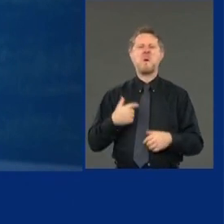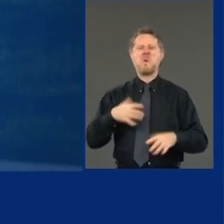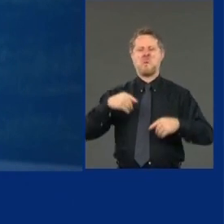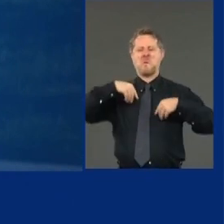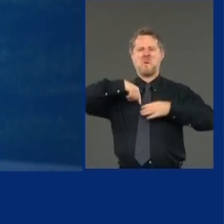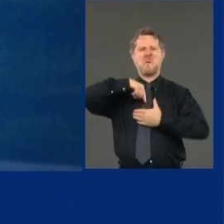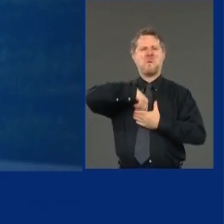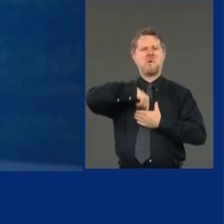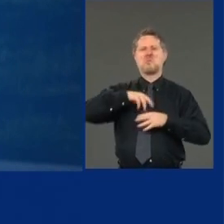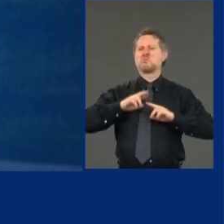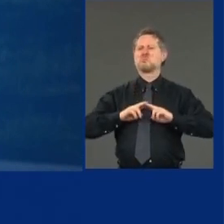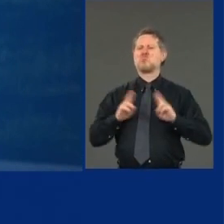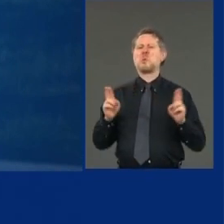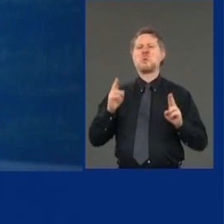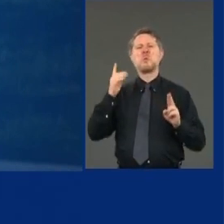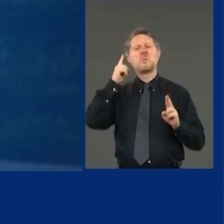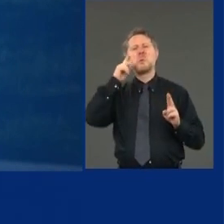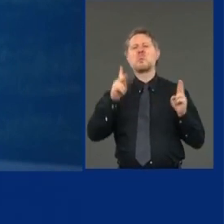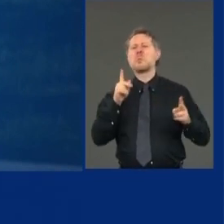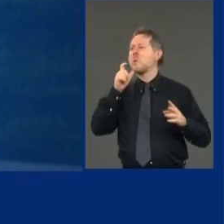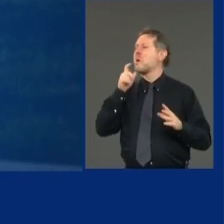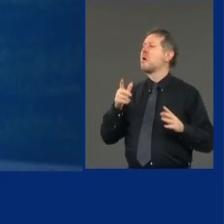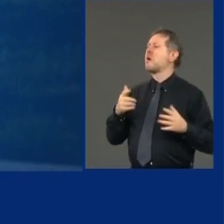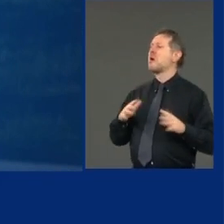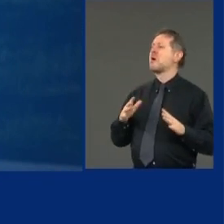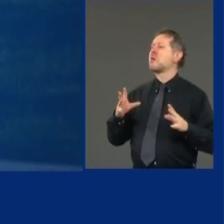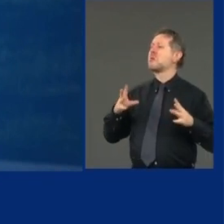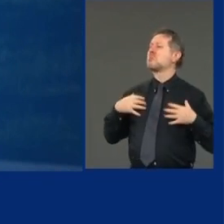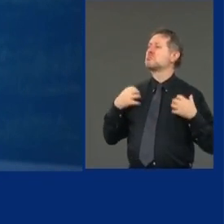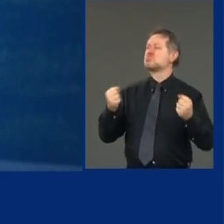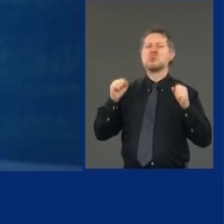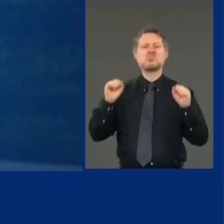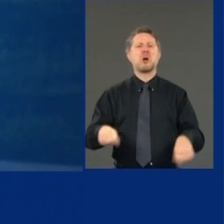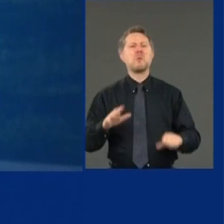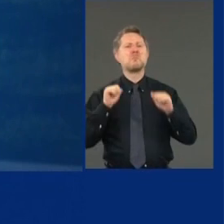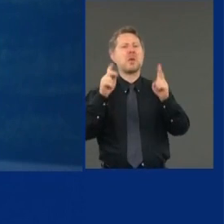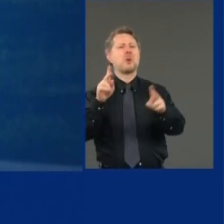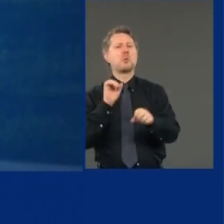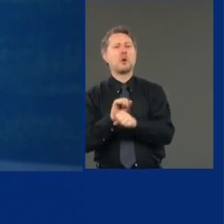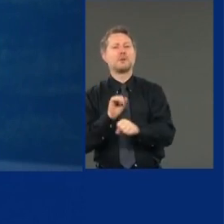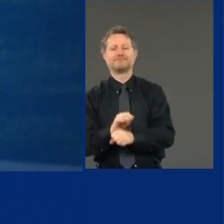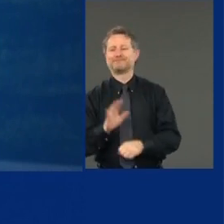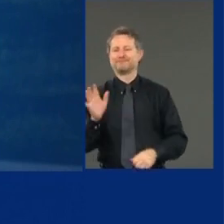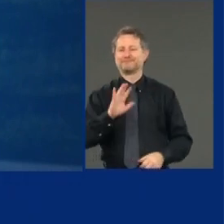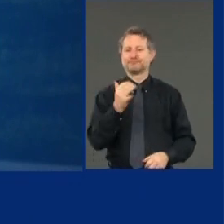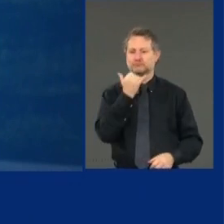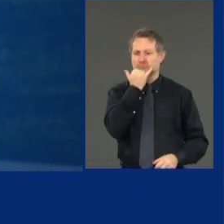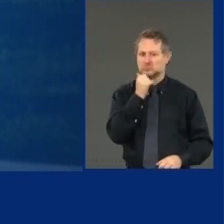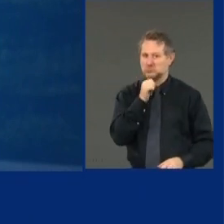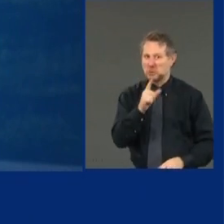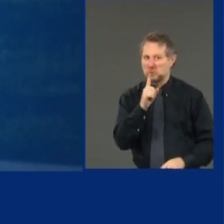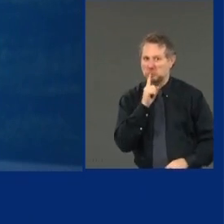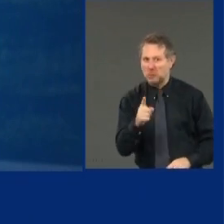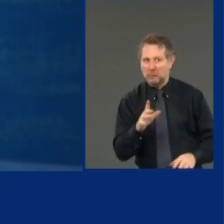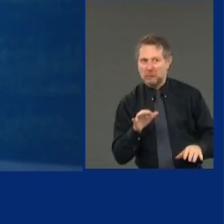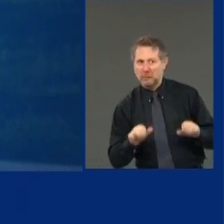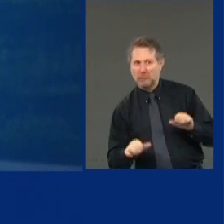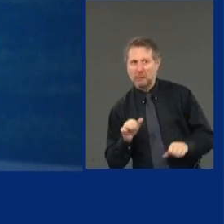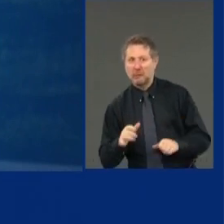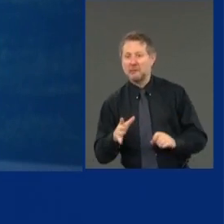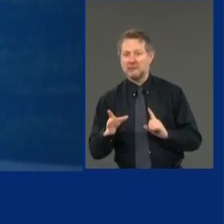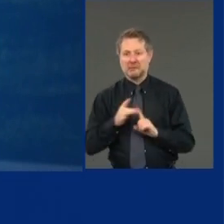work, people who had the virus and now have the antibodies. Now they're not so sure if you're immune if you have the